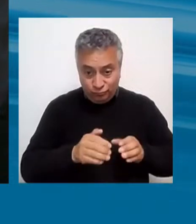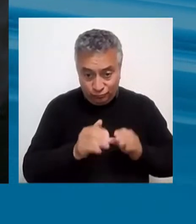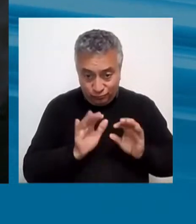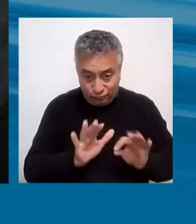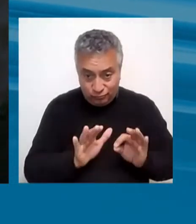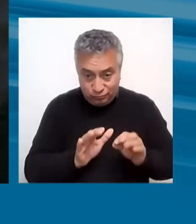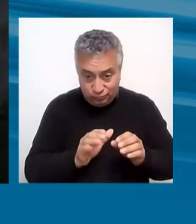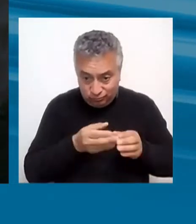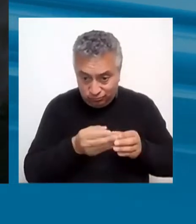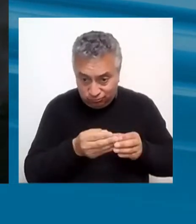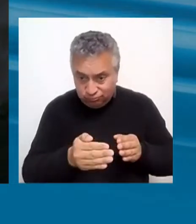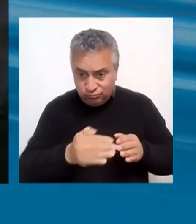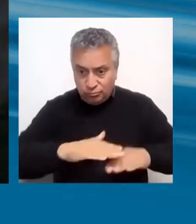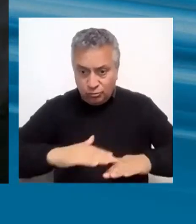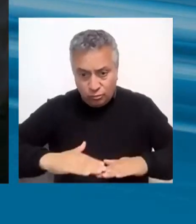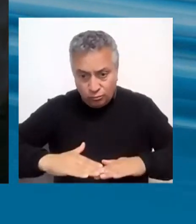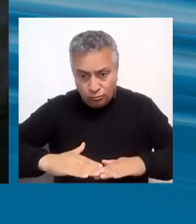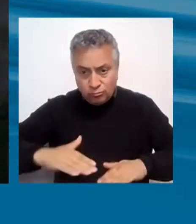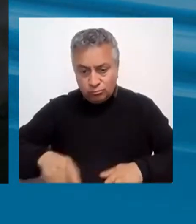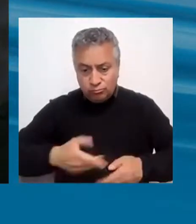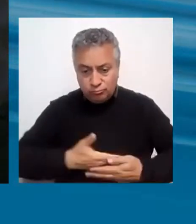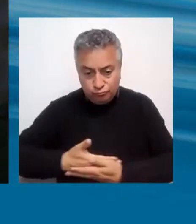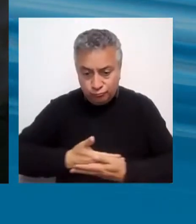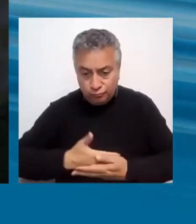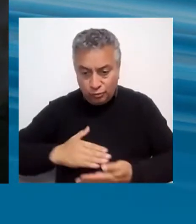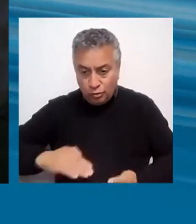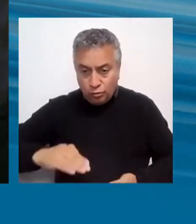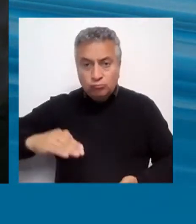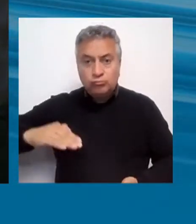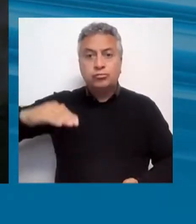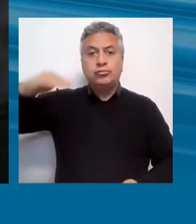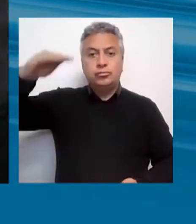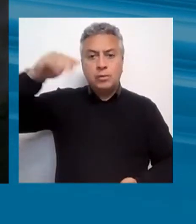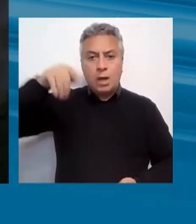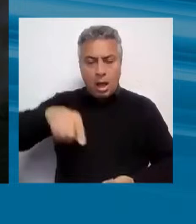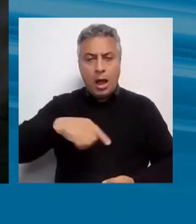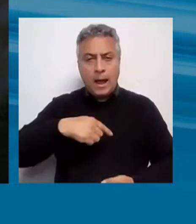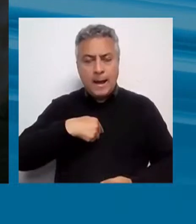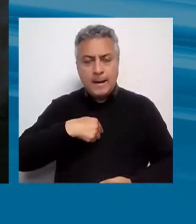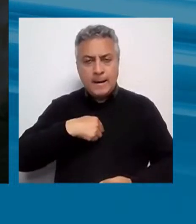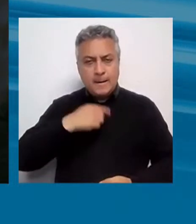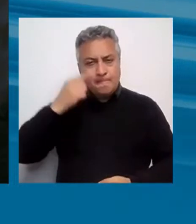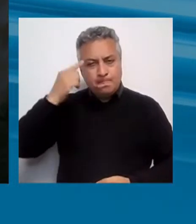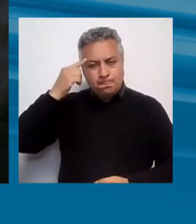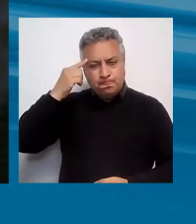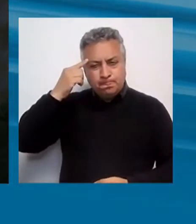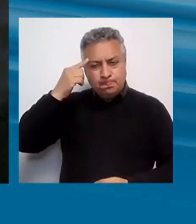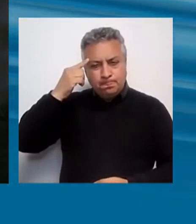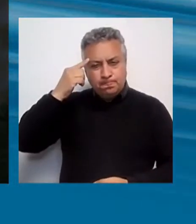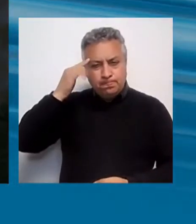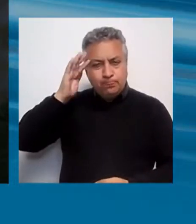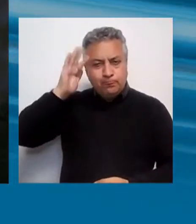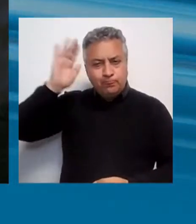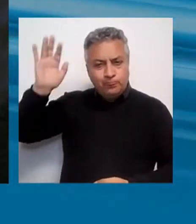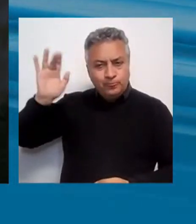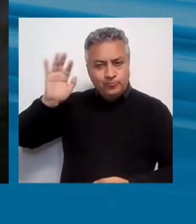and growth throughout the person's lifetime. All this